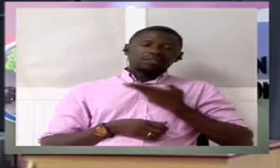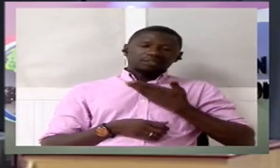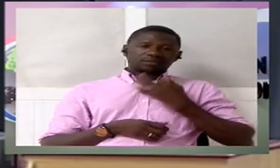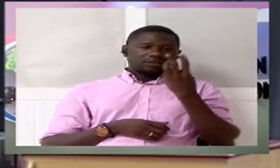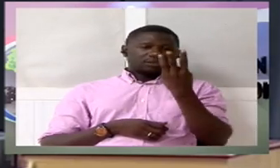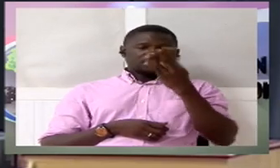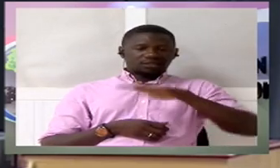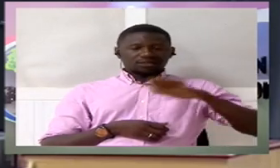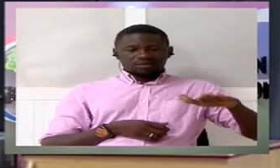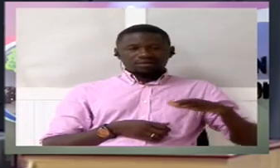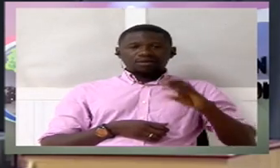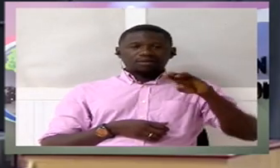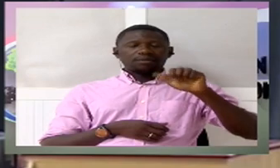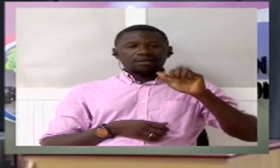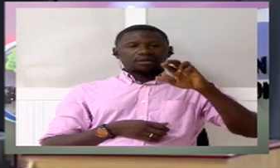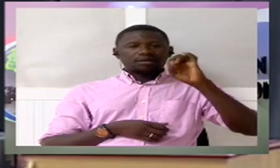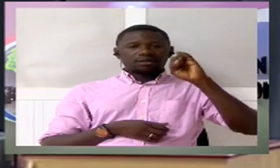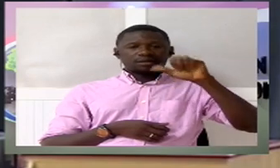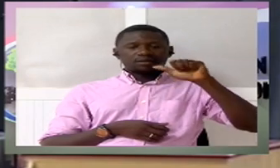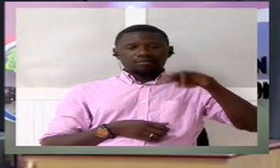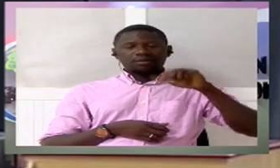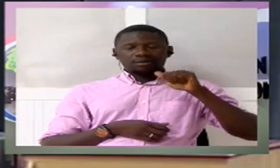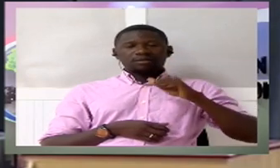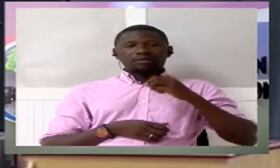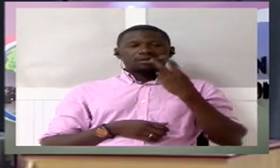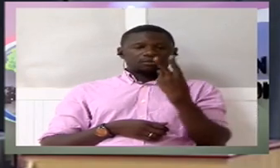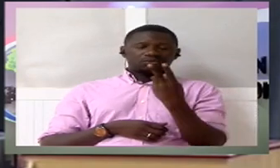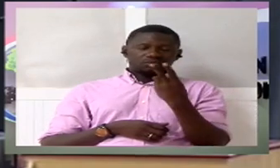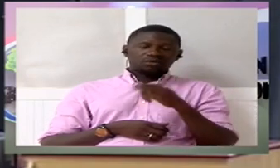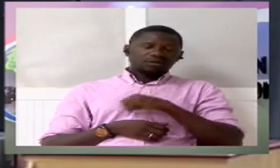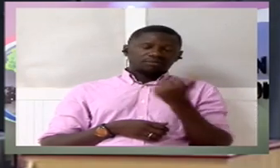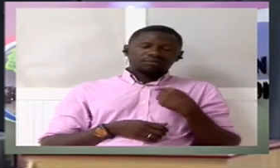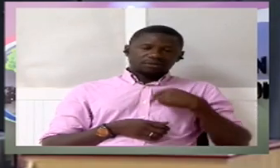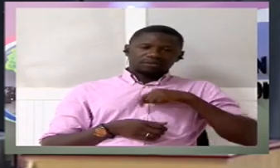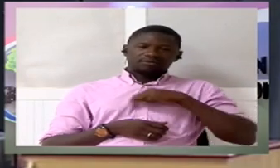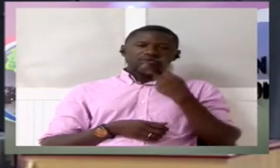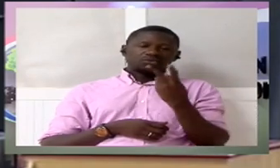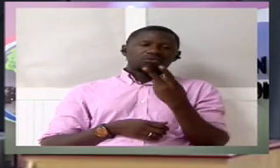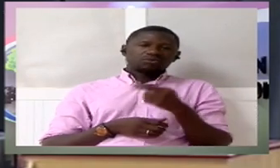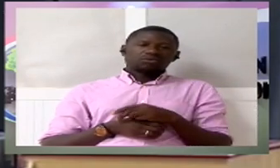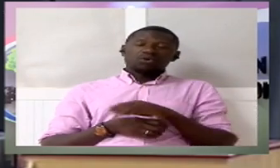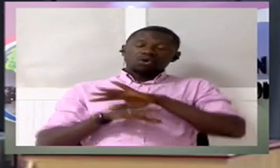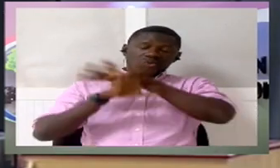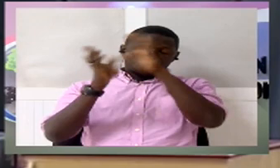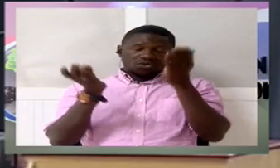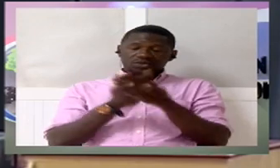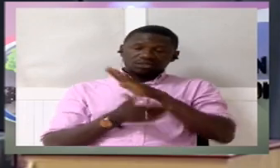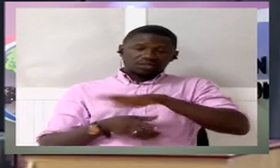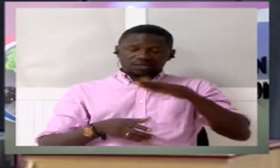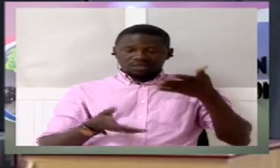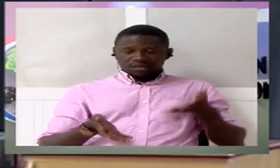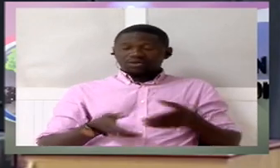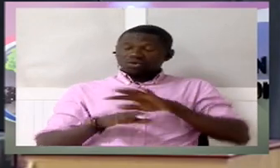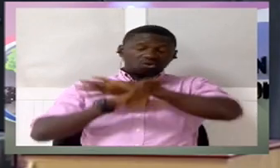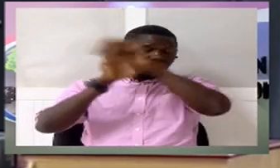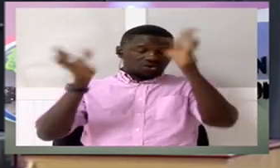Mariama Jane. Din Saba. Three children. Aninte Din Fula. And myself, two children. Yo, Dingol baby Jane, baby Baluri. So all the children are here,